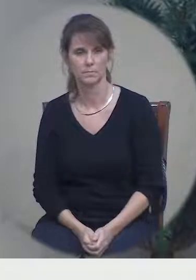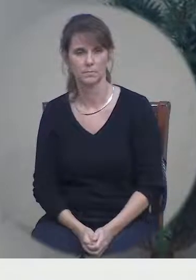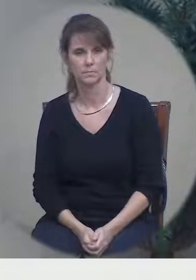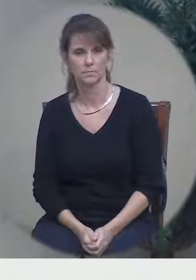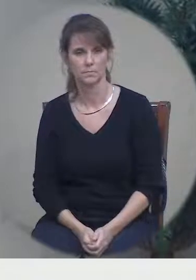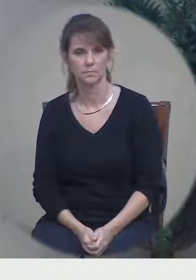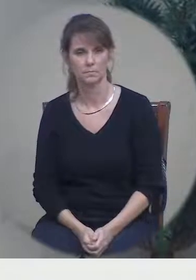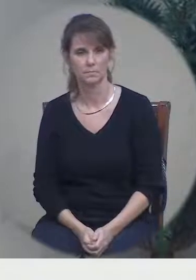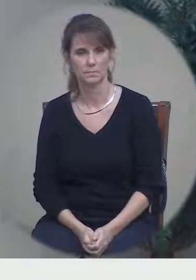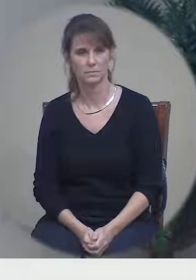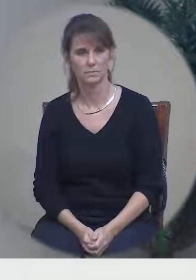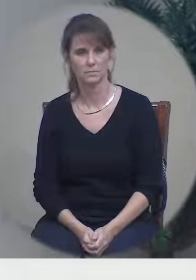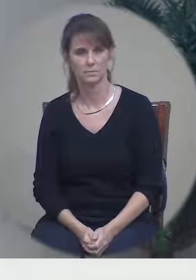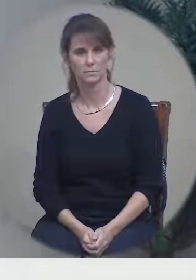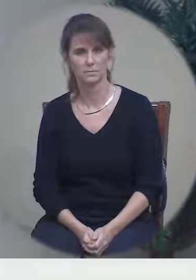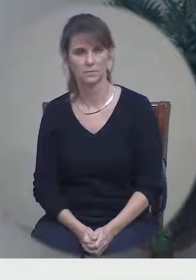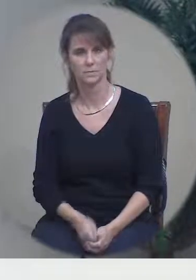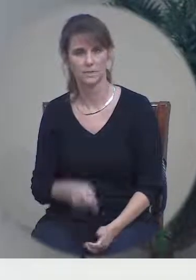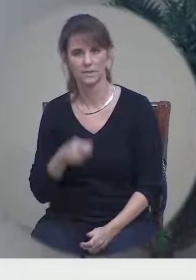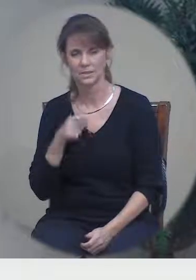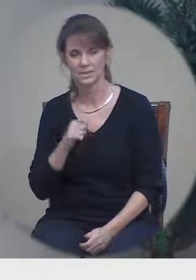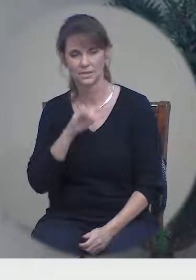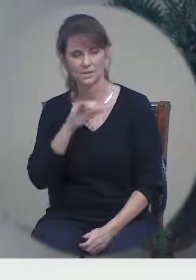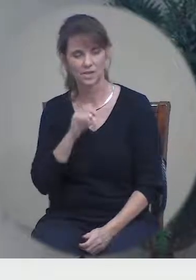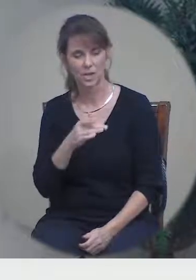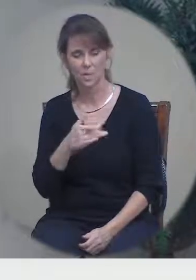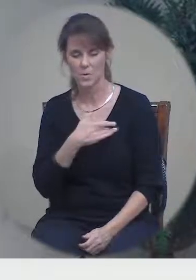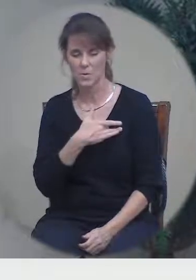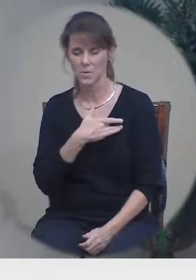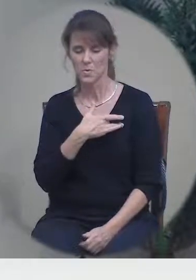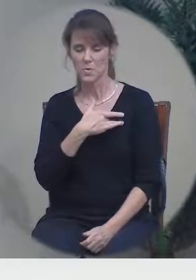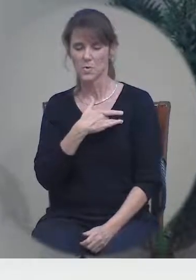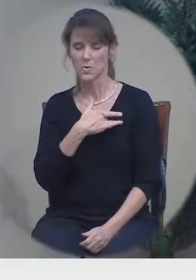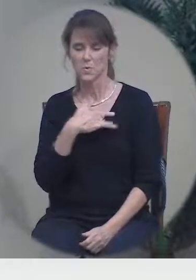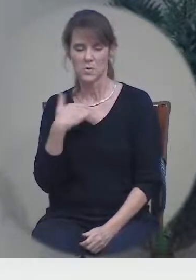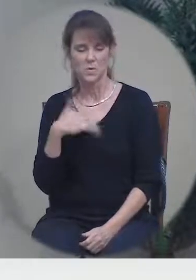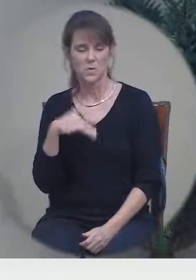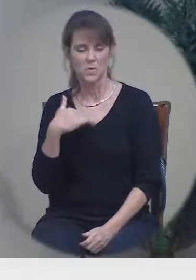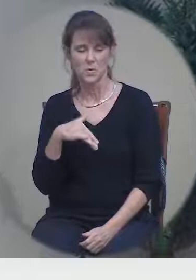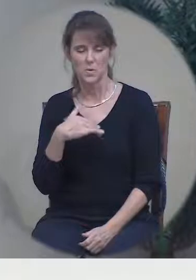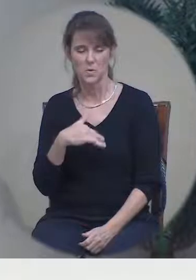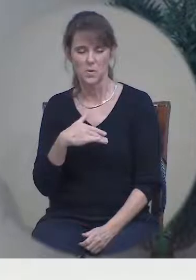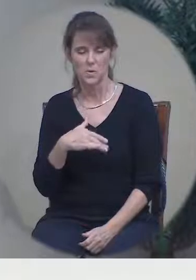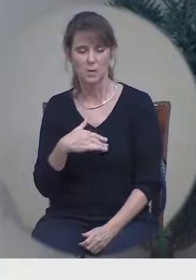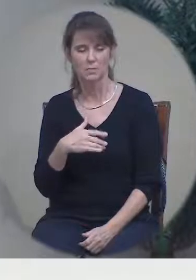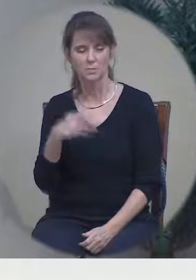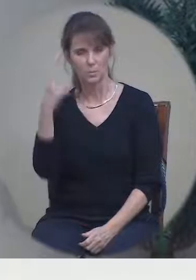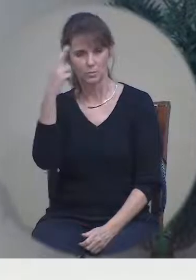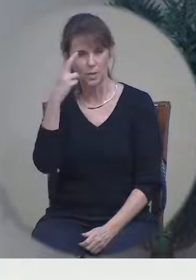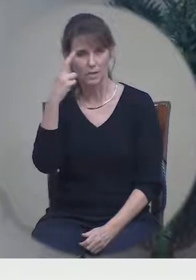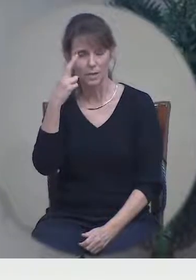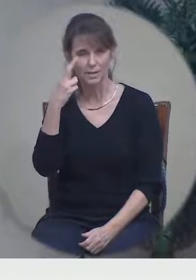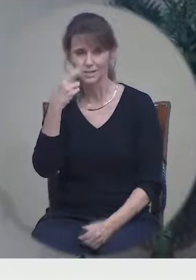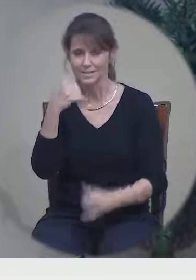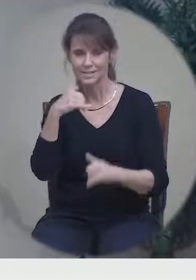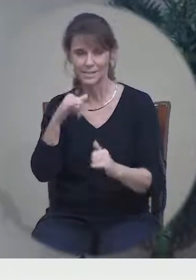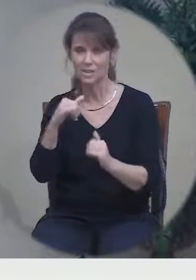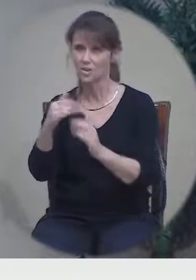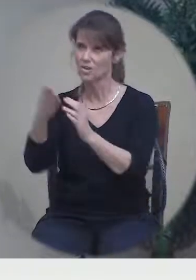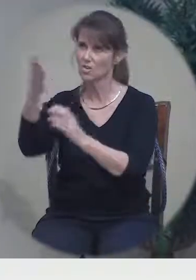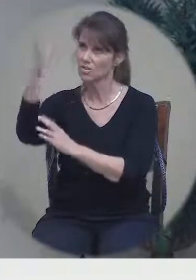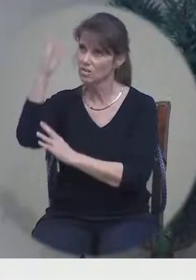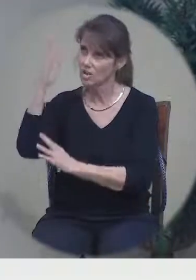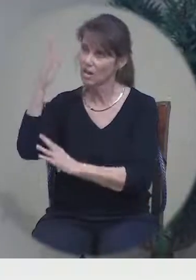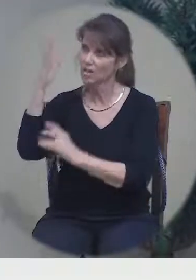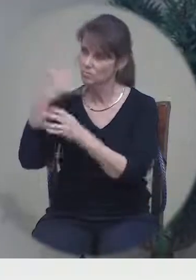in this very picture, it seems to me, points to the idea that God was worth loving for who he